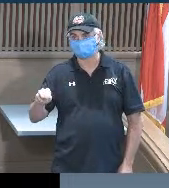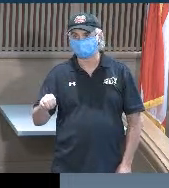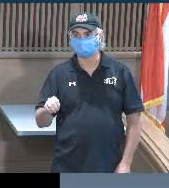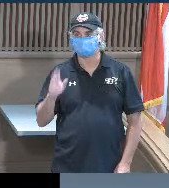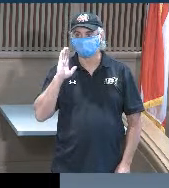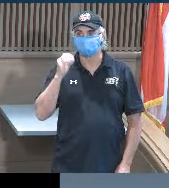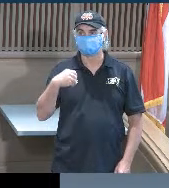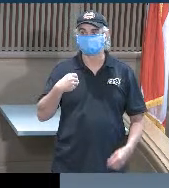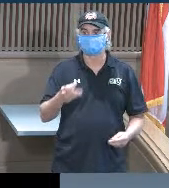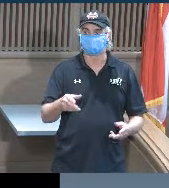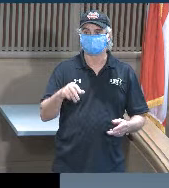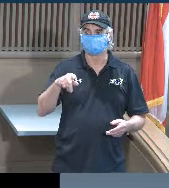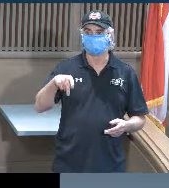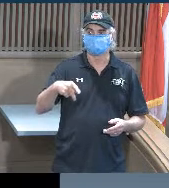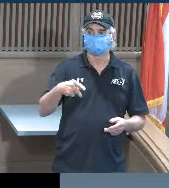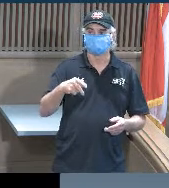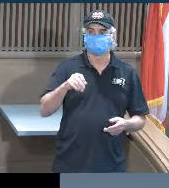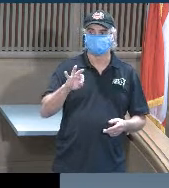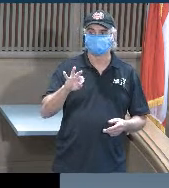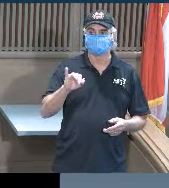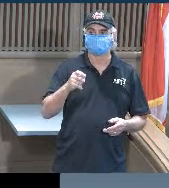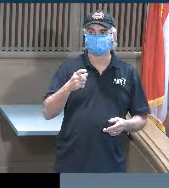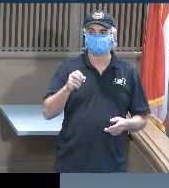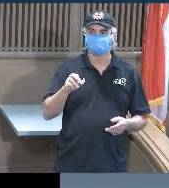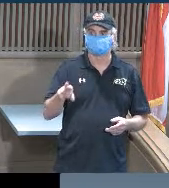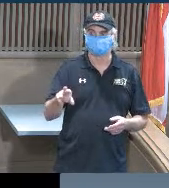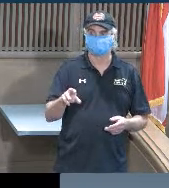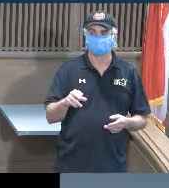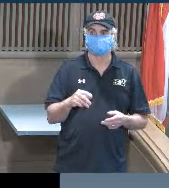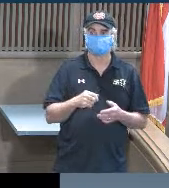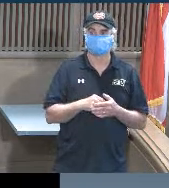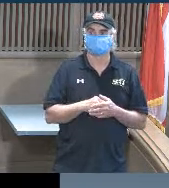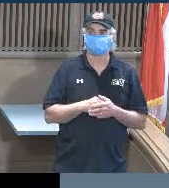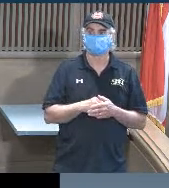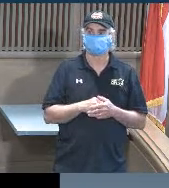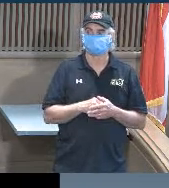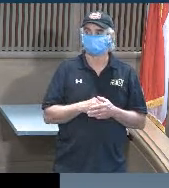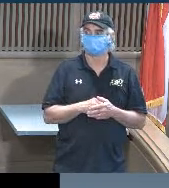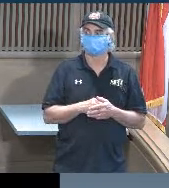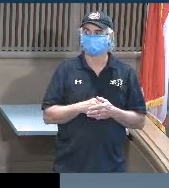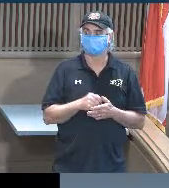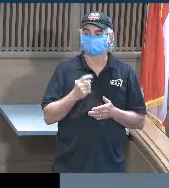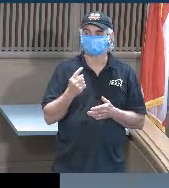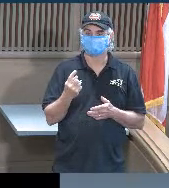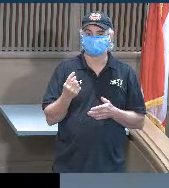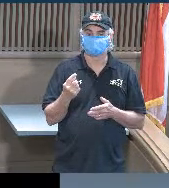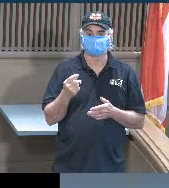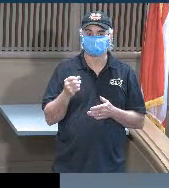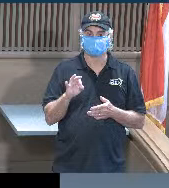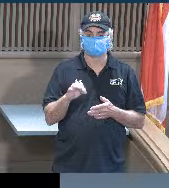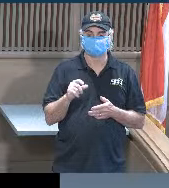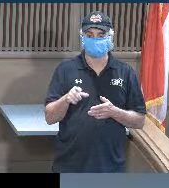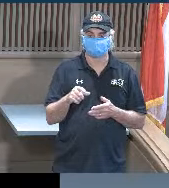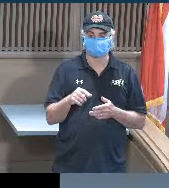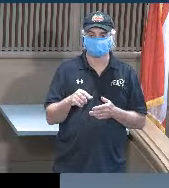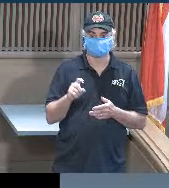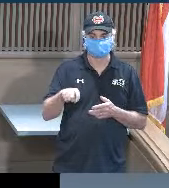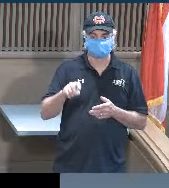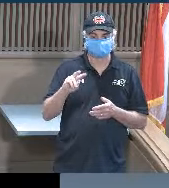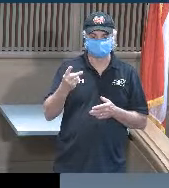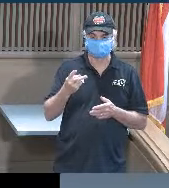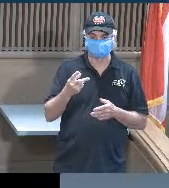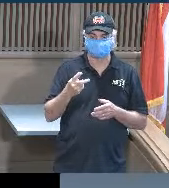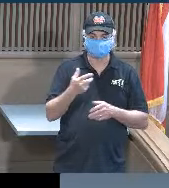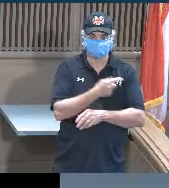only. If you have taken the first shot and you're needing your second shot, it has to be Pfizer. You can't